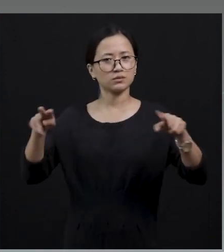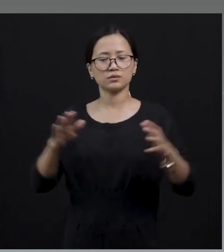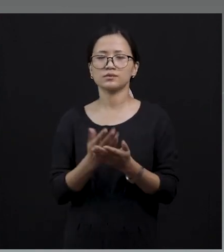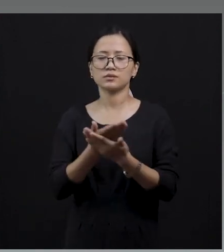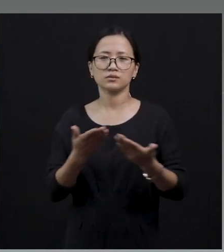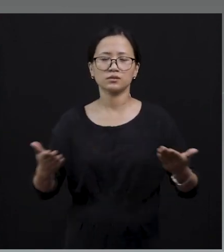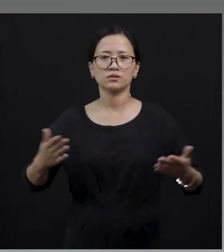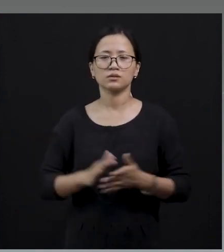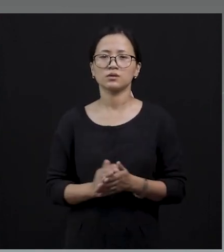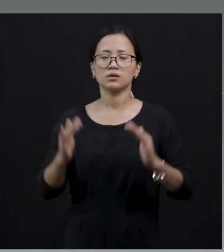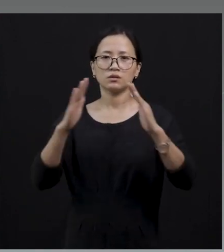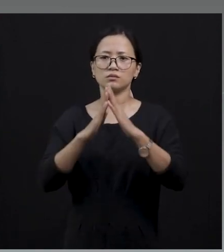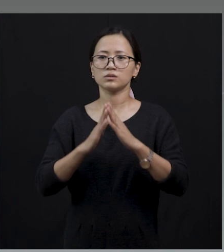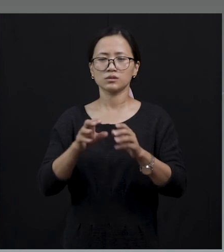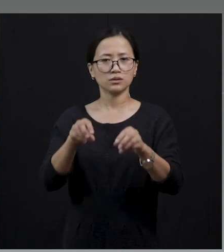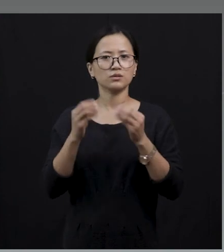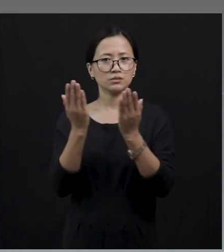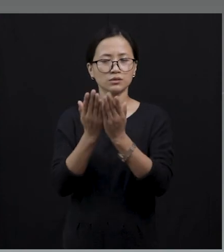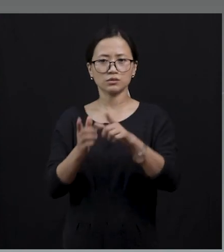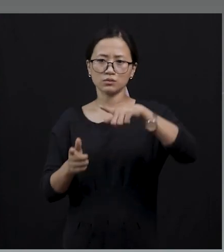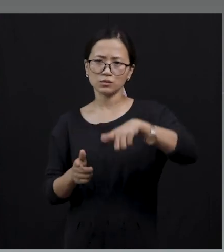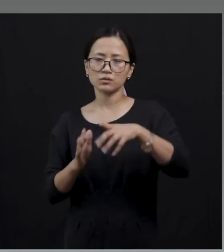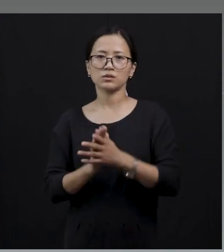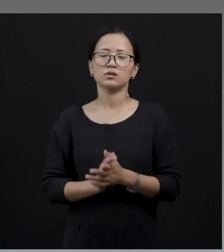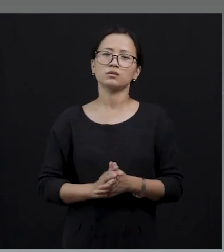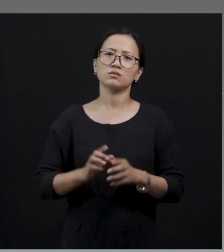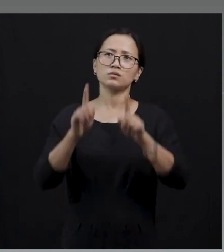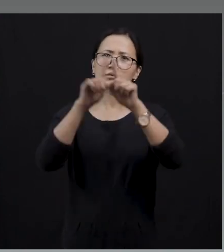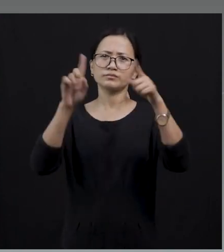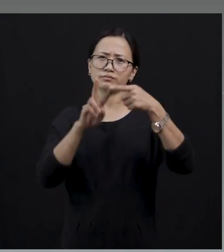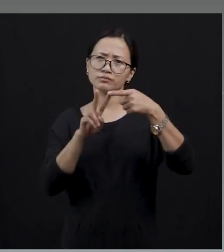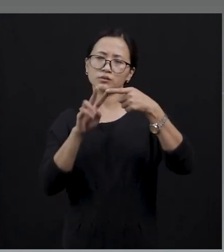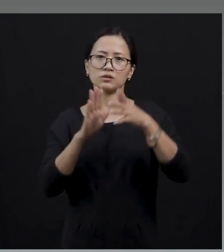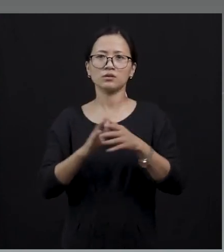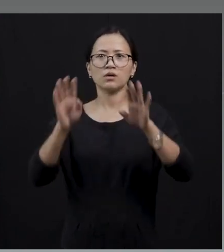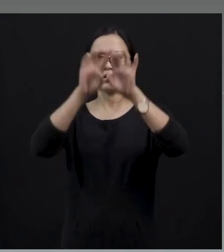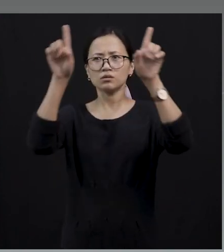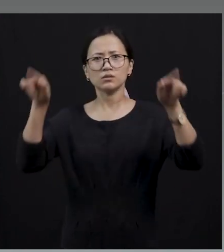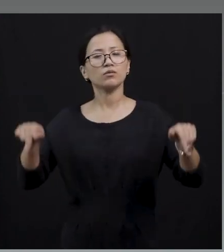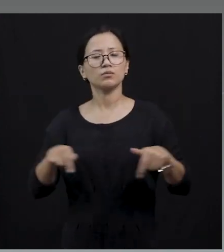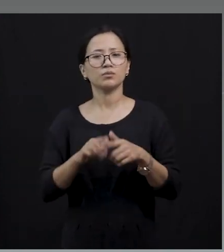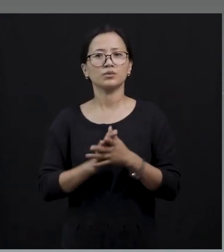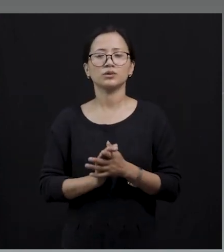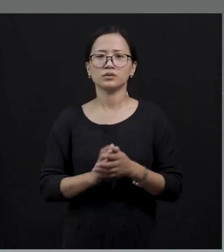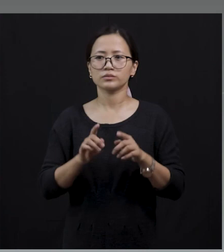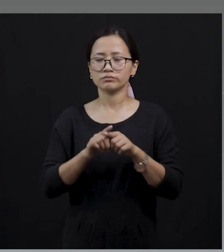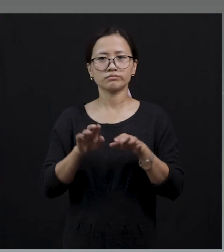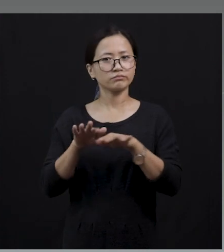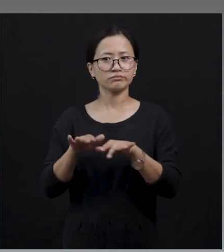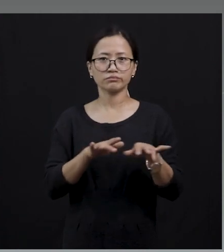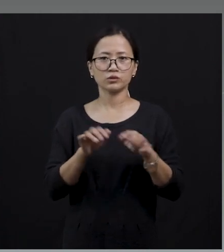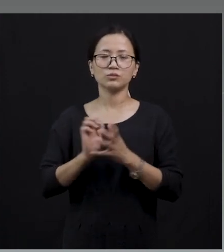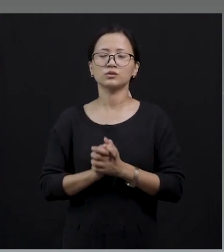home. You can take a book and measure with your hand. You can measure your TV. You can measure the monitor screen of your computer.